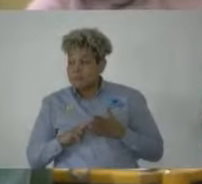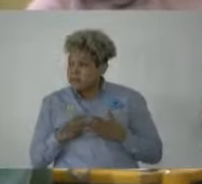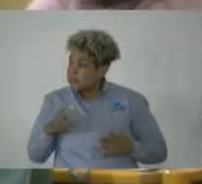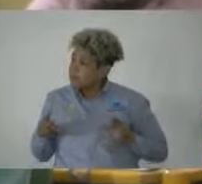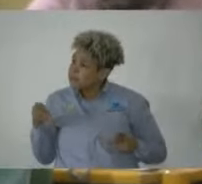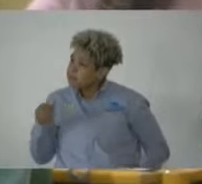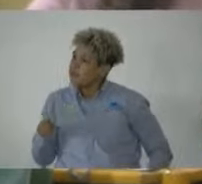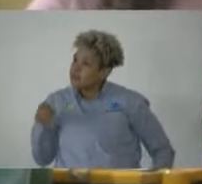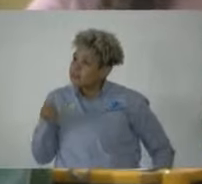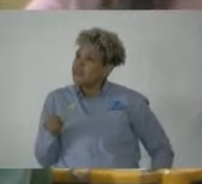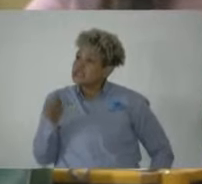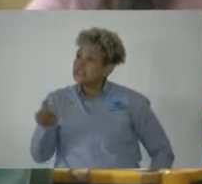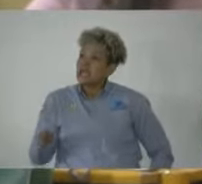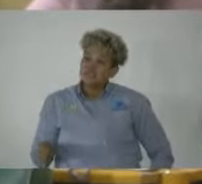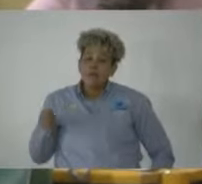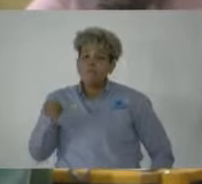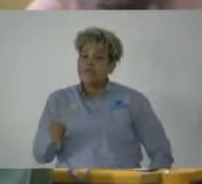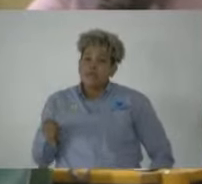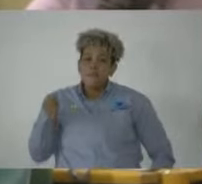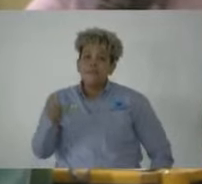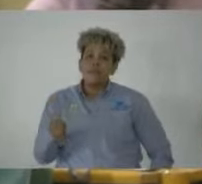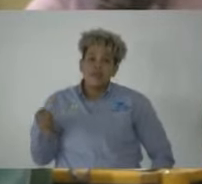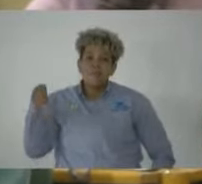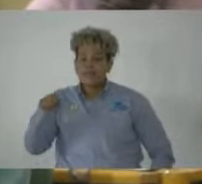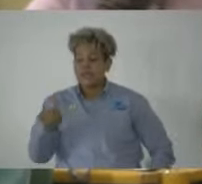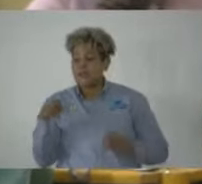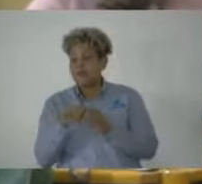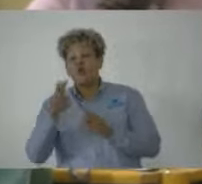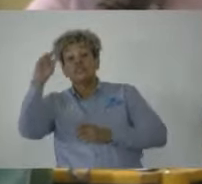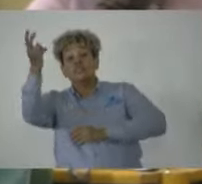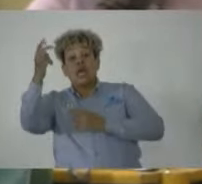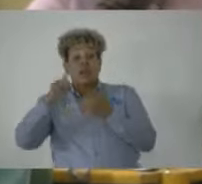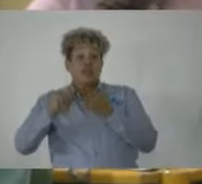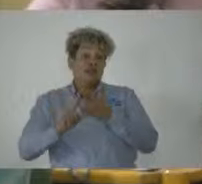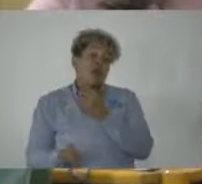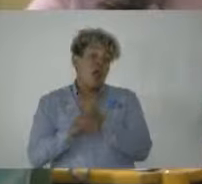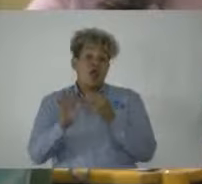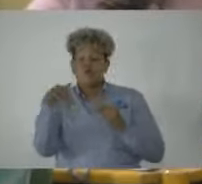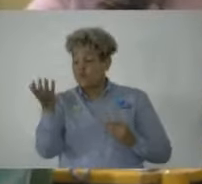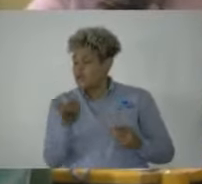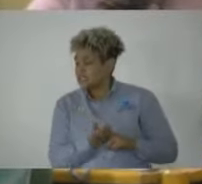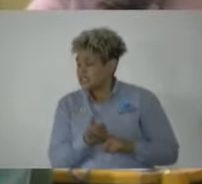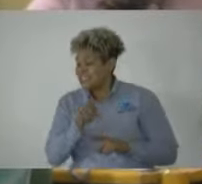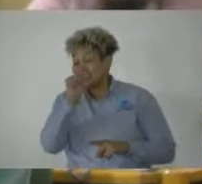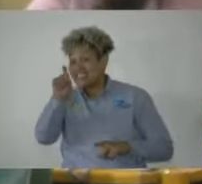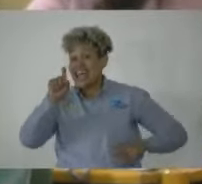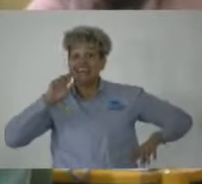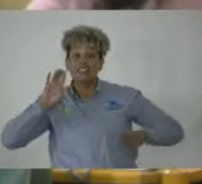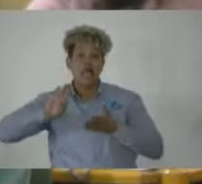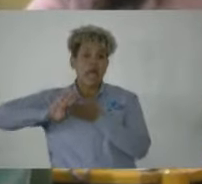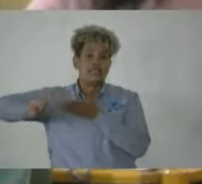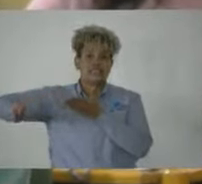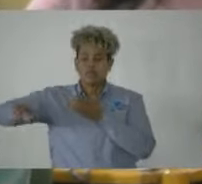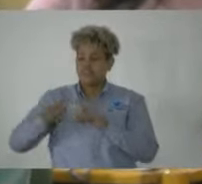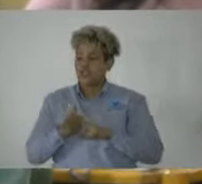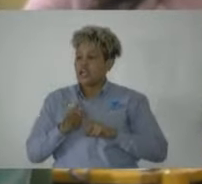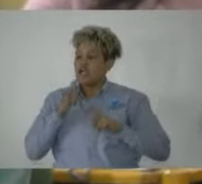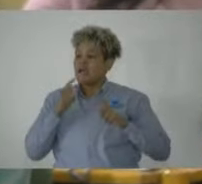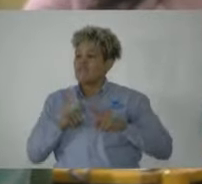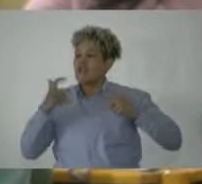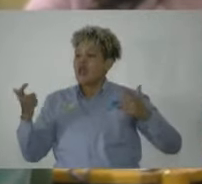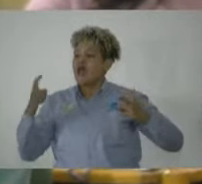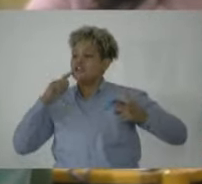collect more of what is on the books. The second reason, Madam Speaker, is that tax exemptions have largely